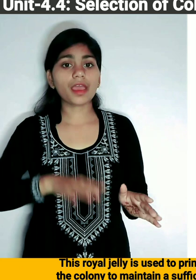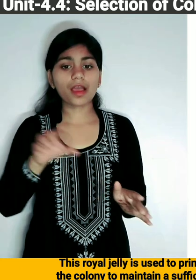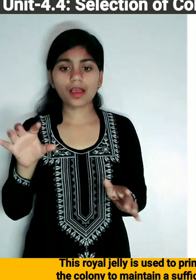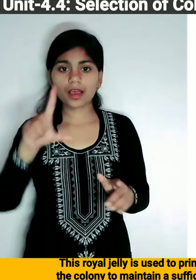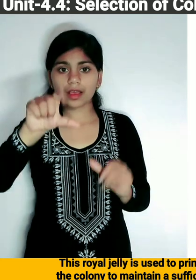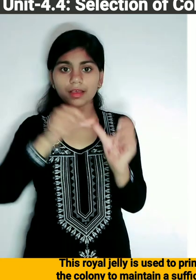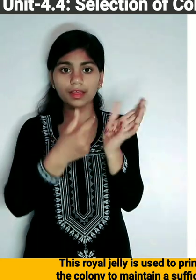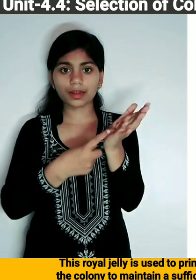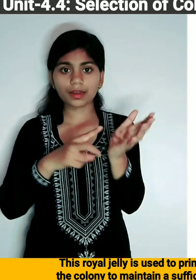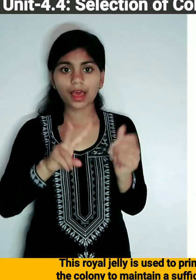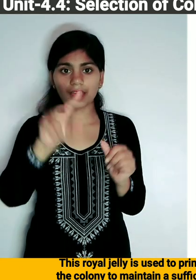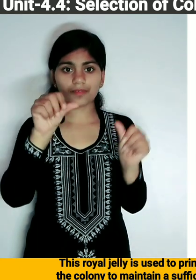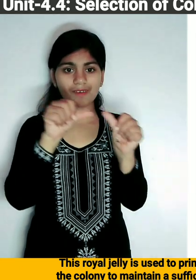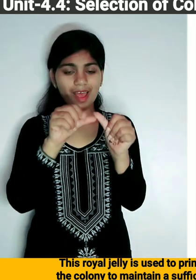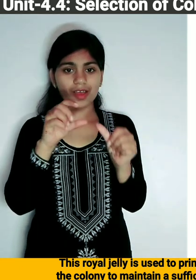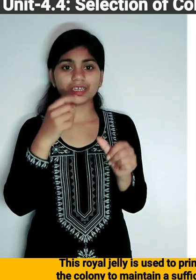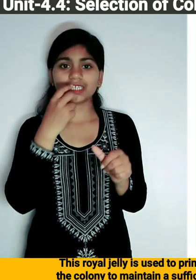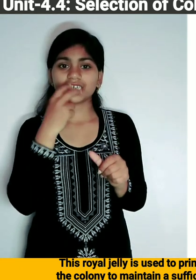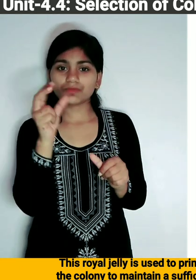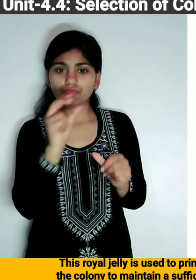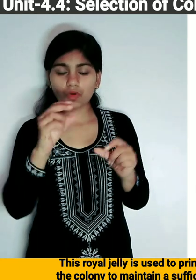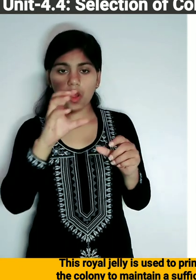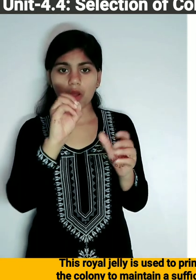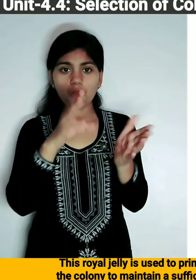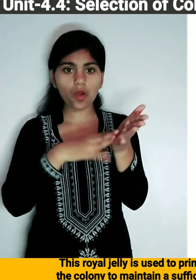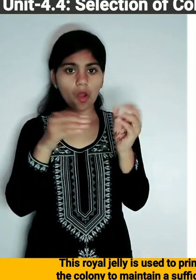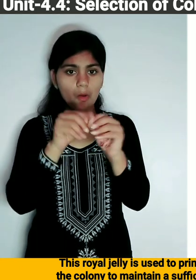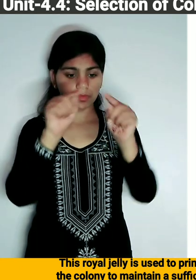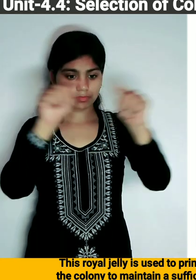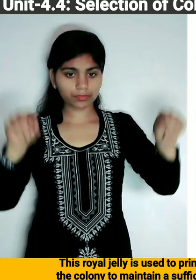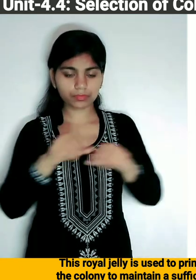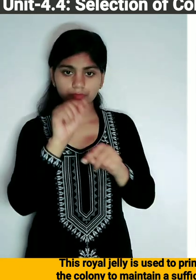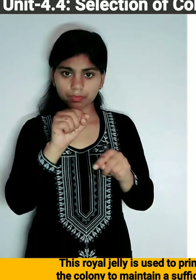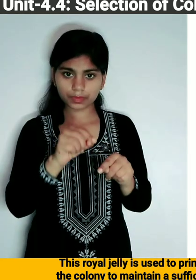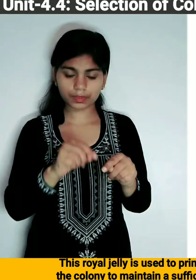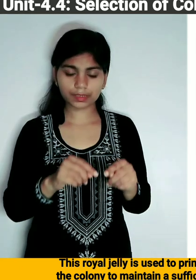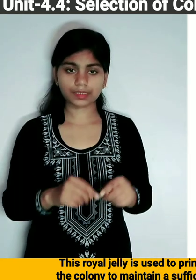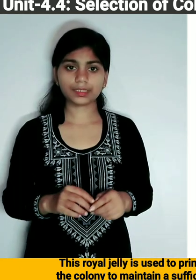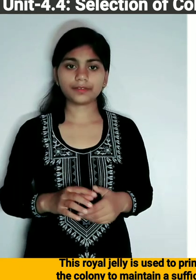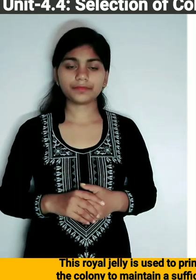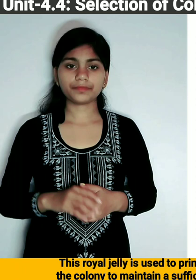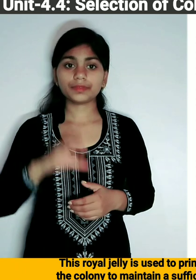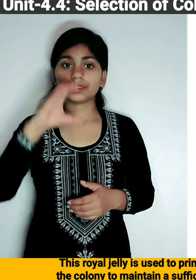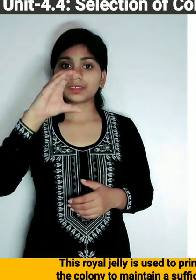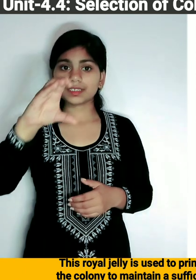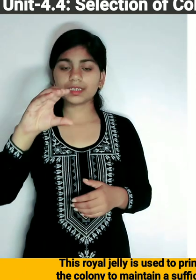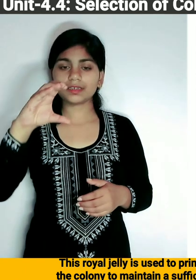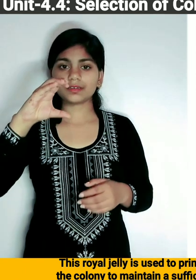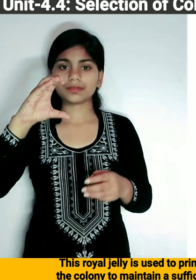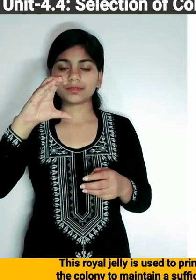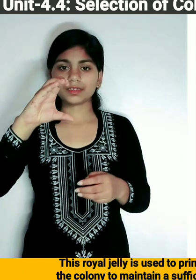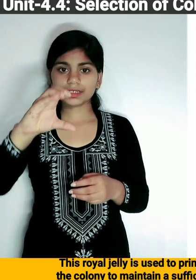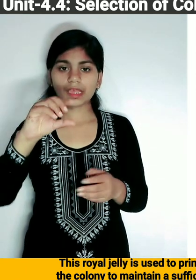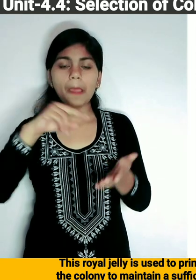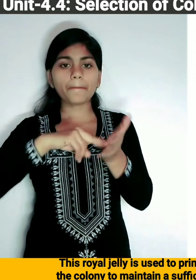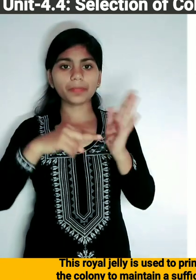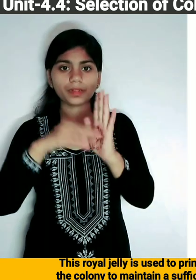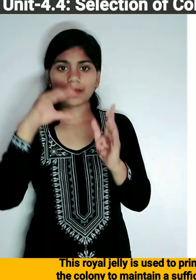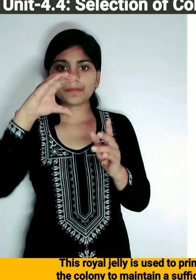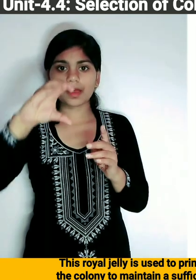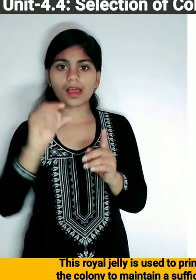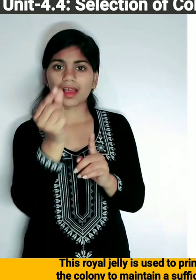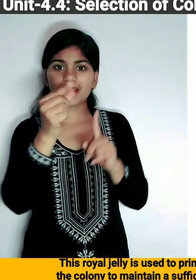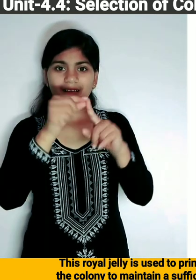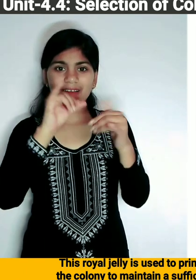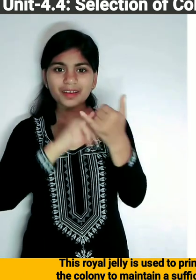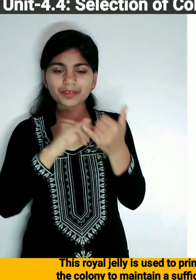young larval brood comb, C frame with queen cell cups or